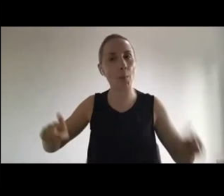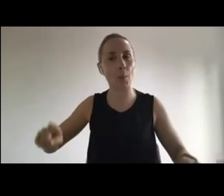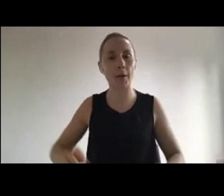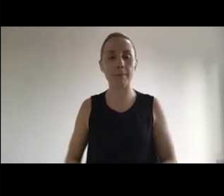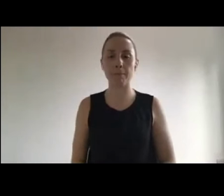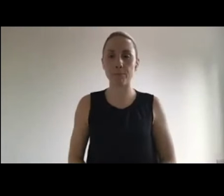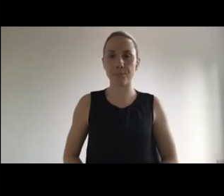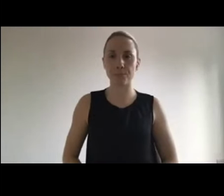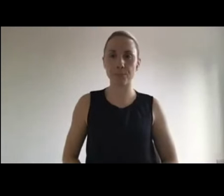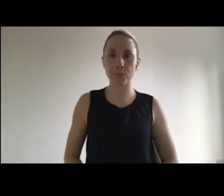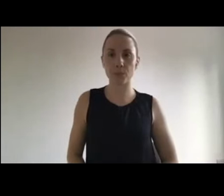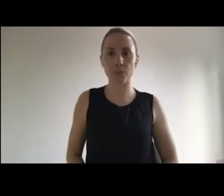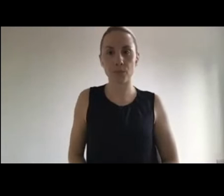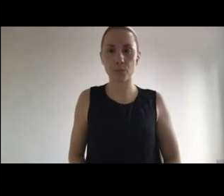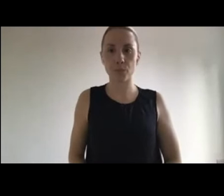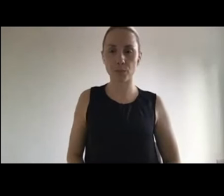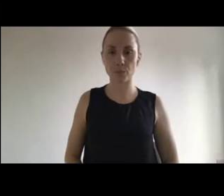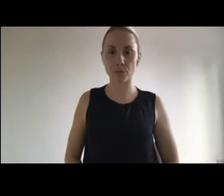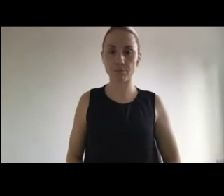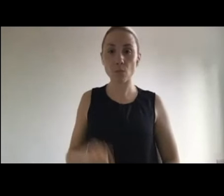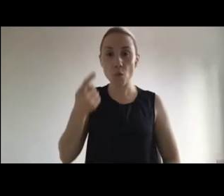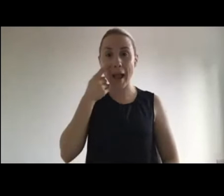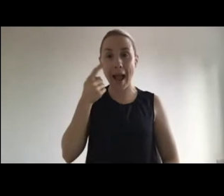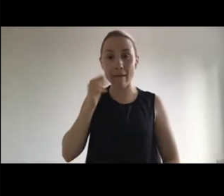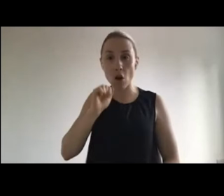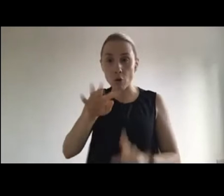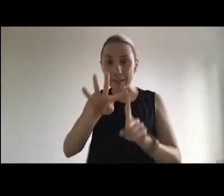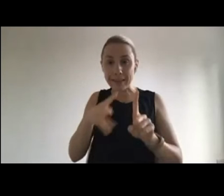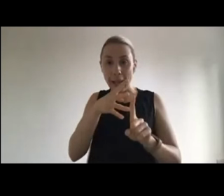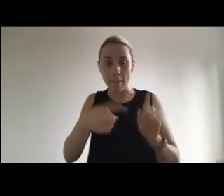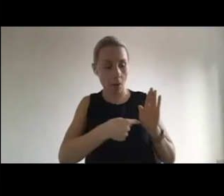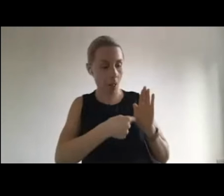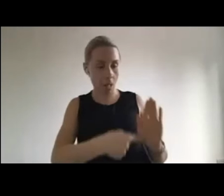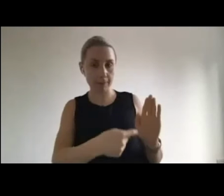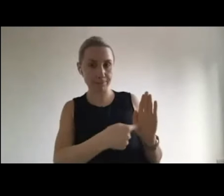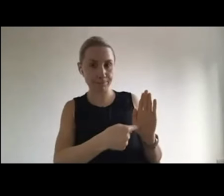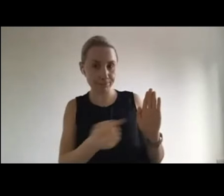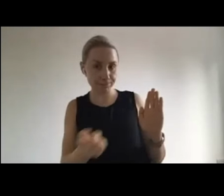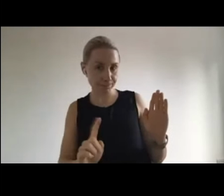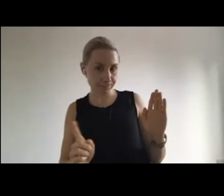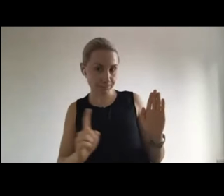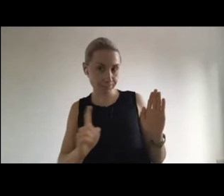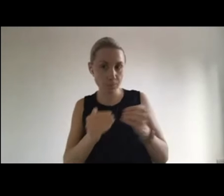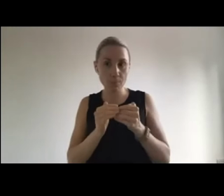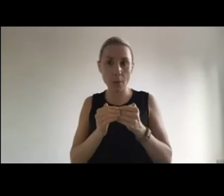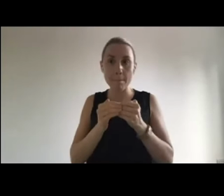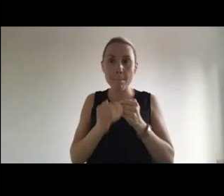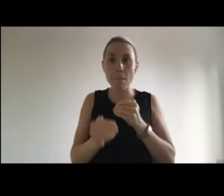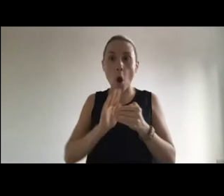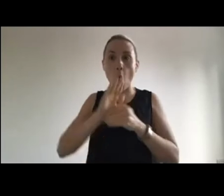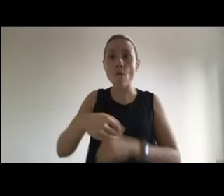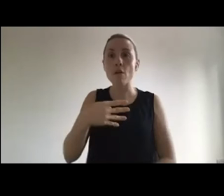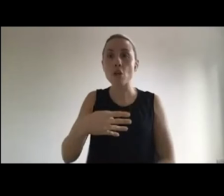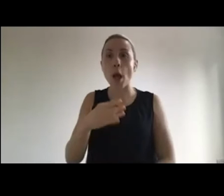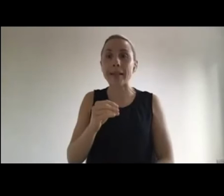When you dig deep into the table, you will see that the more than 90 companies have a range of therapeutic